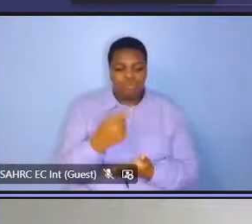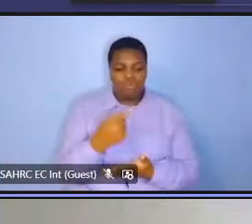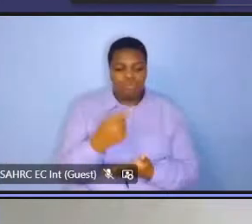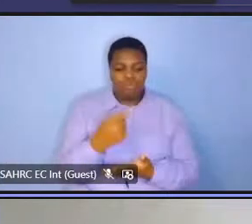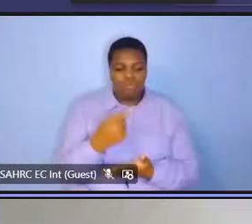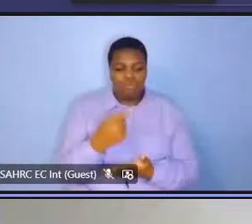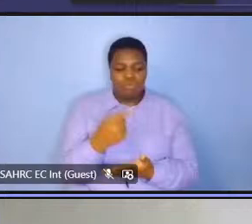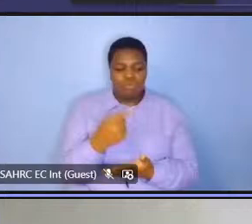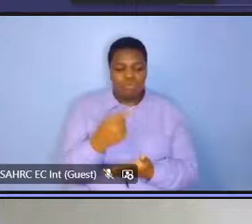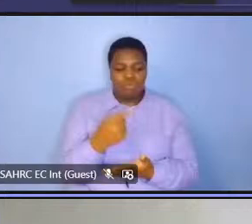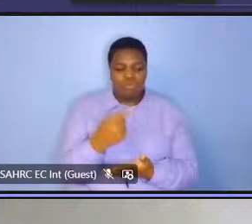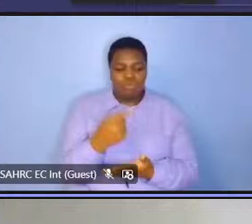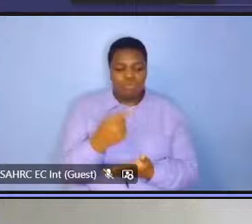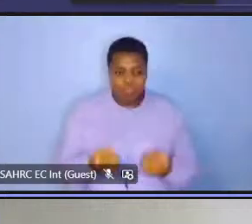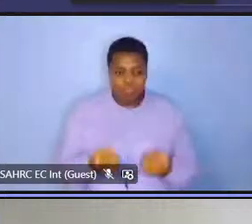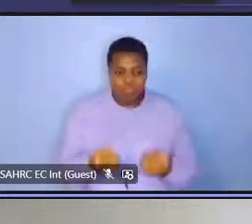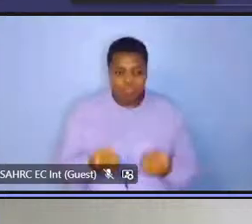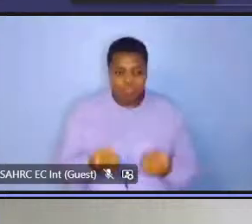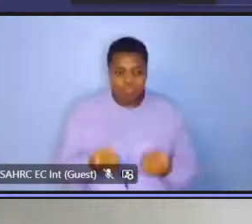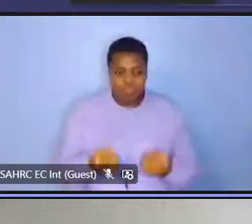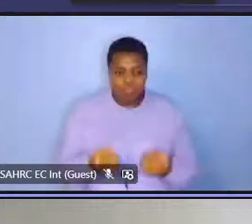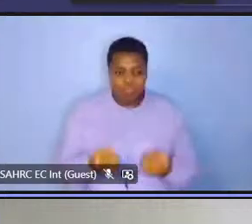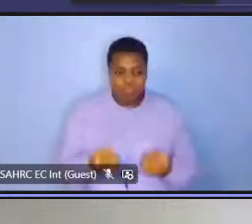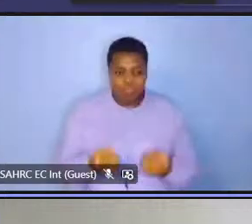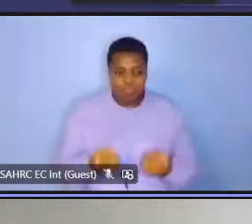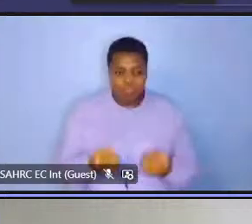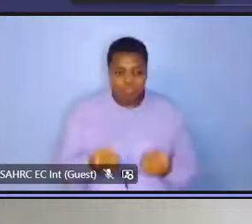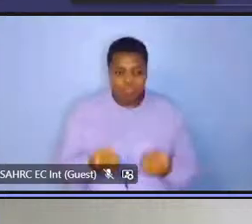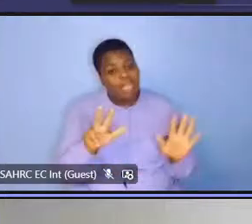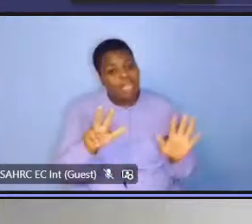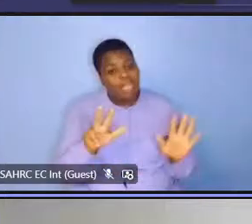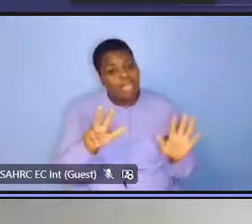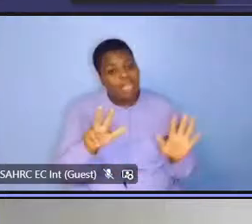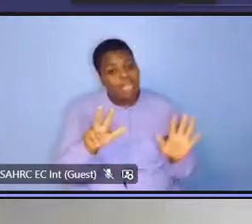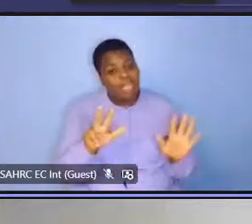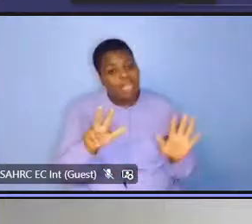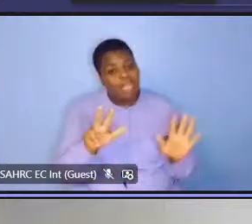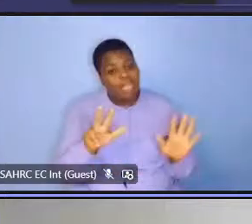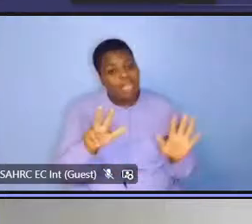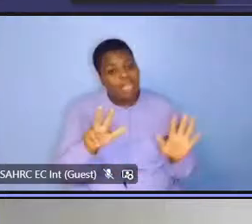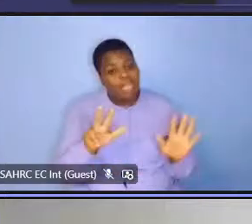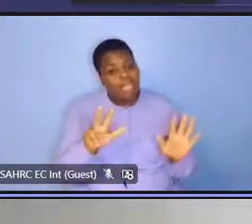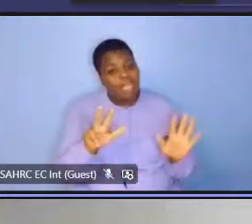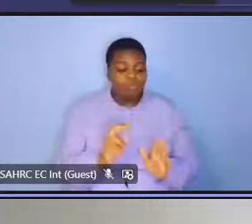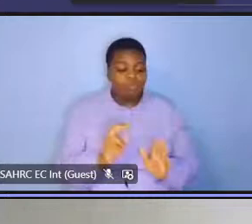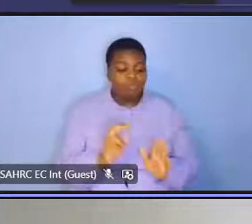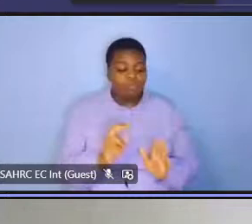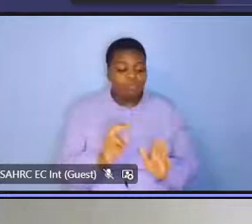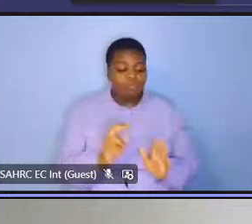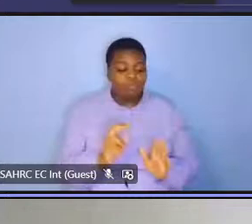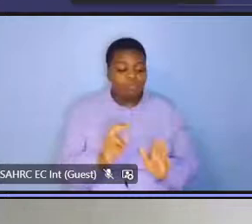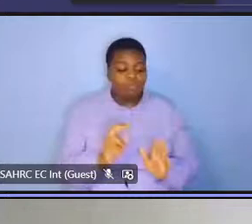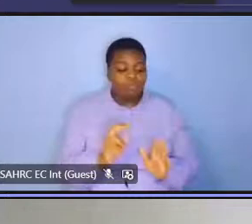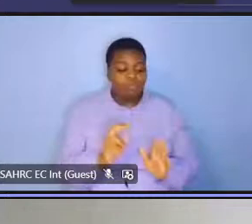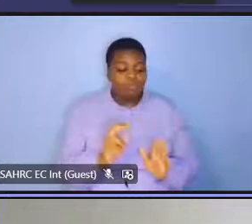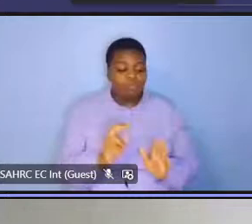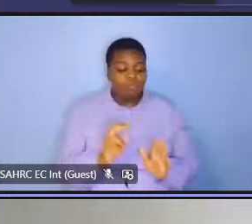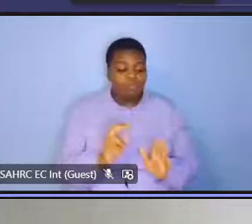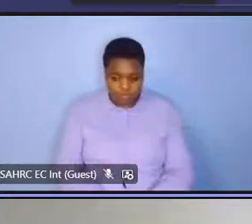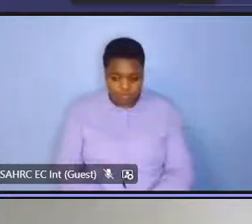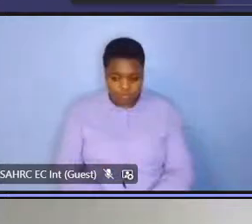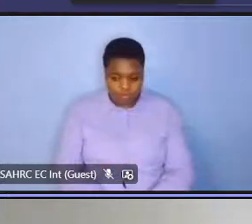environment. Again, if you look into Section 8 of the Act, it says, is the one that